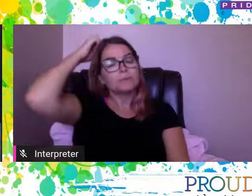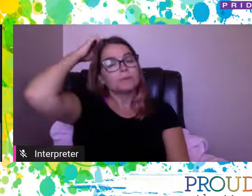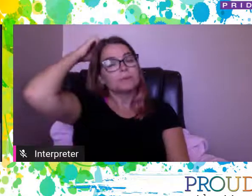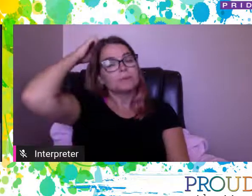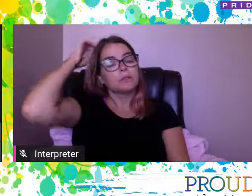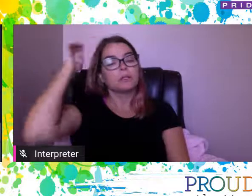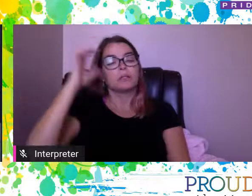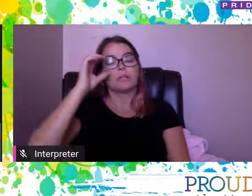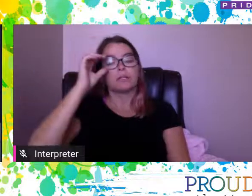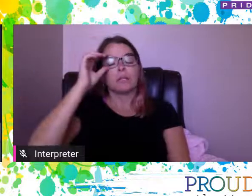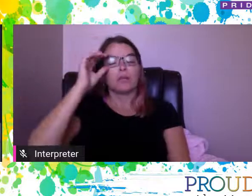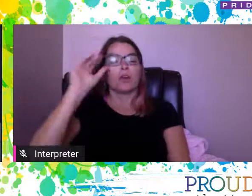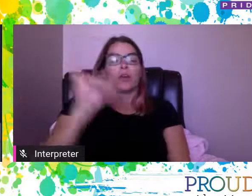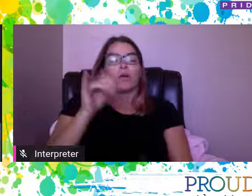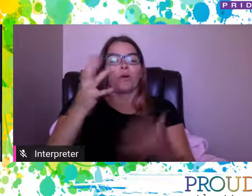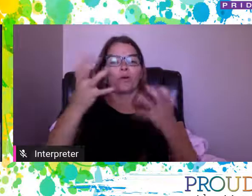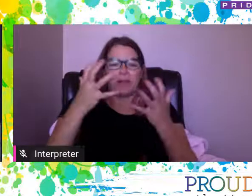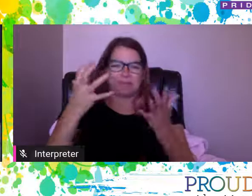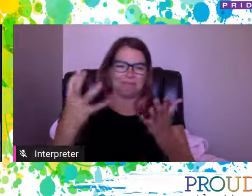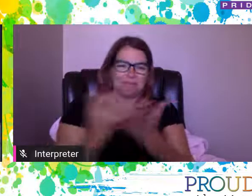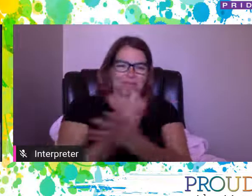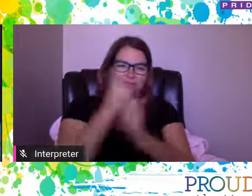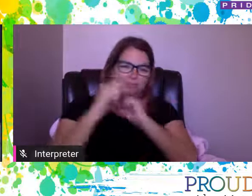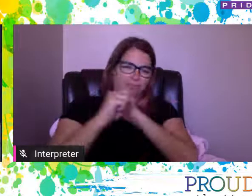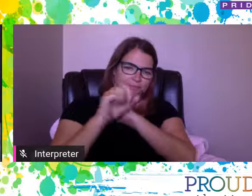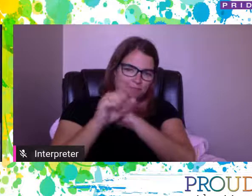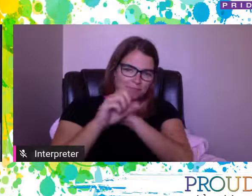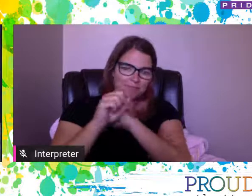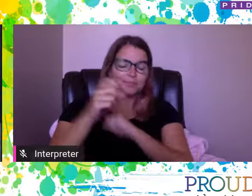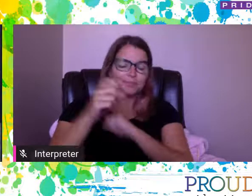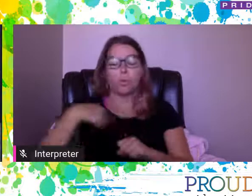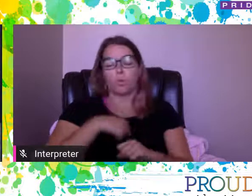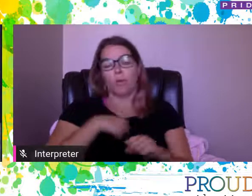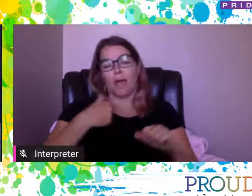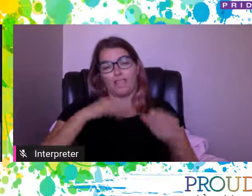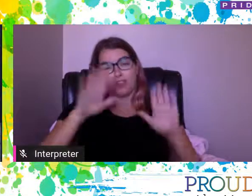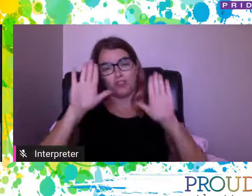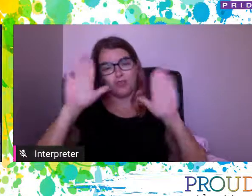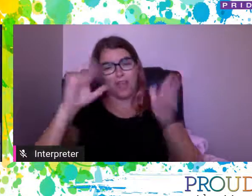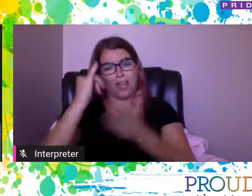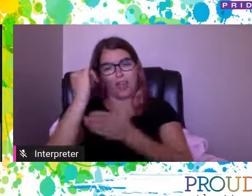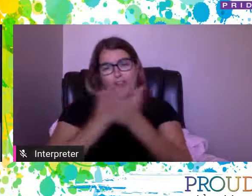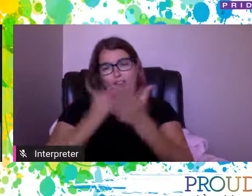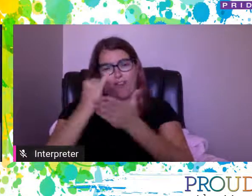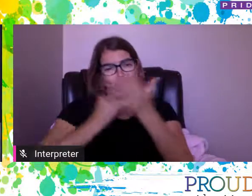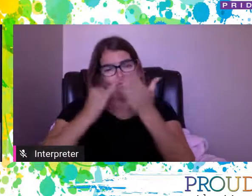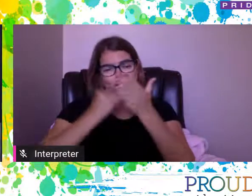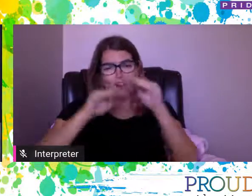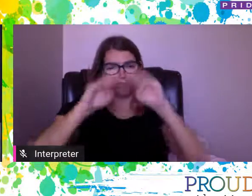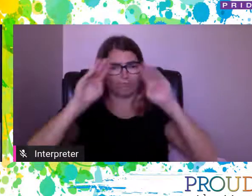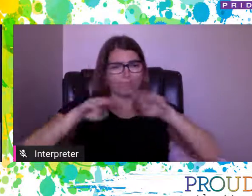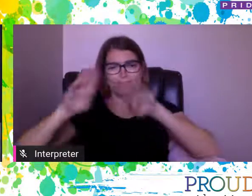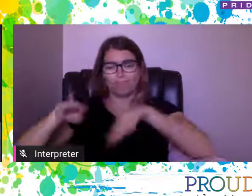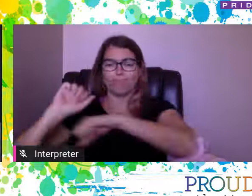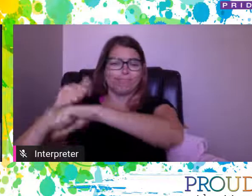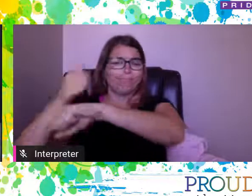to plug, we have amazing arts institutions here in San Diego, including other